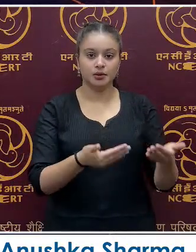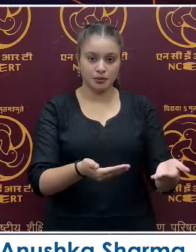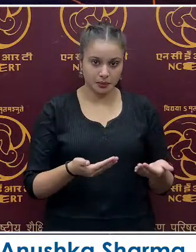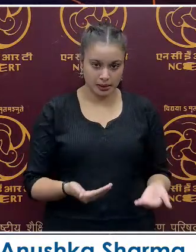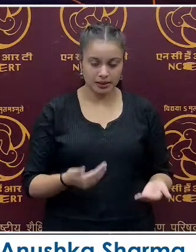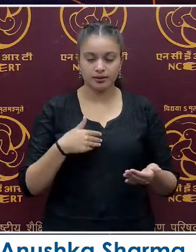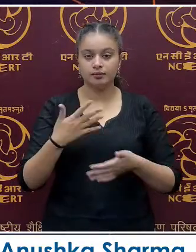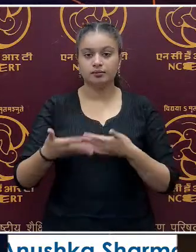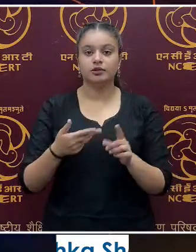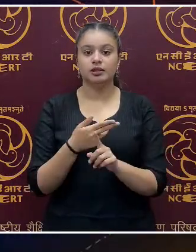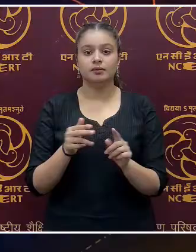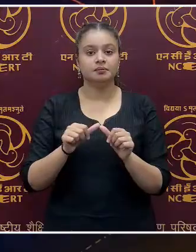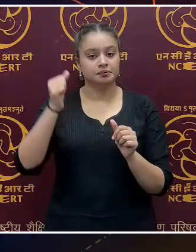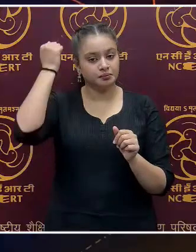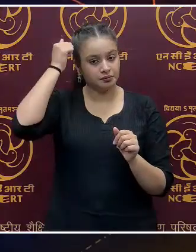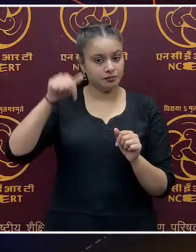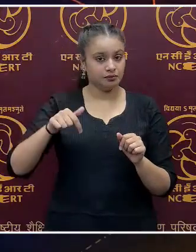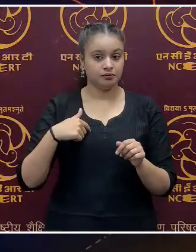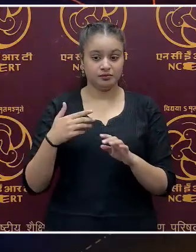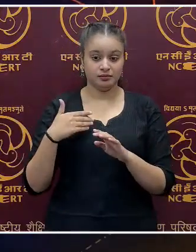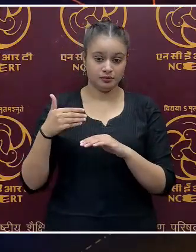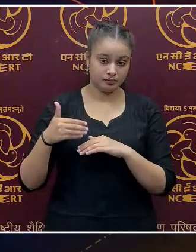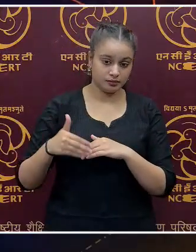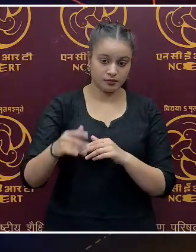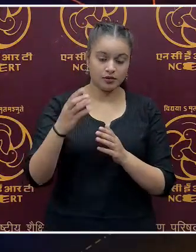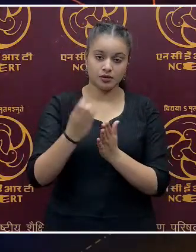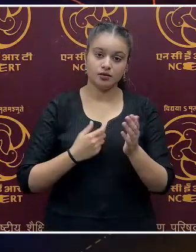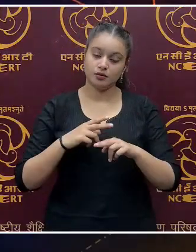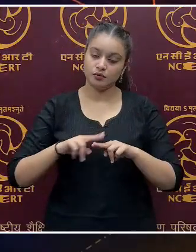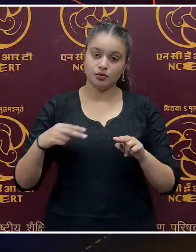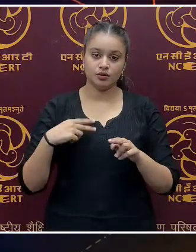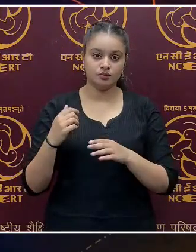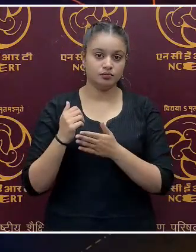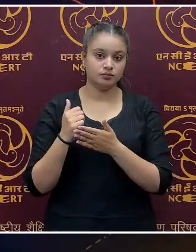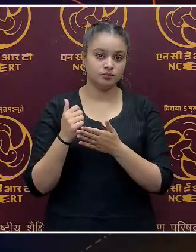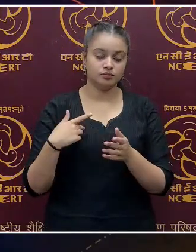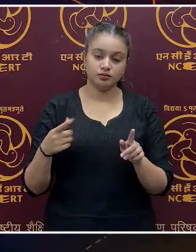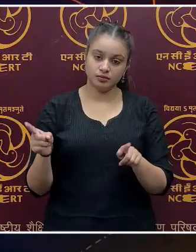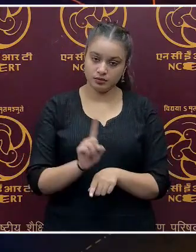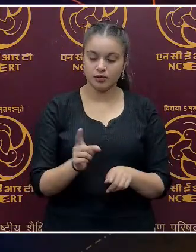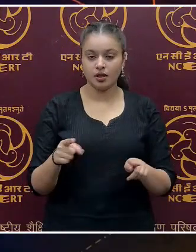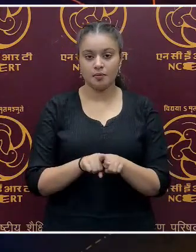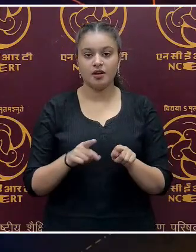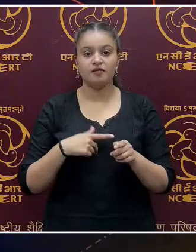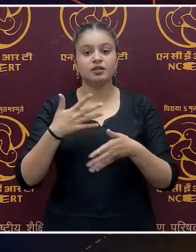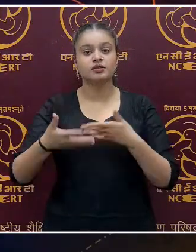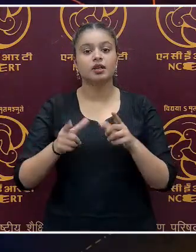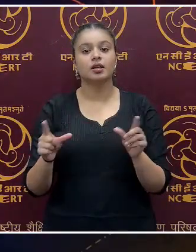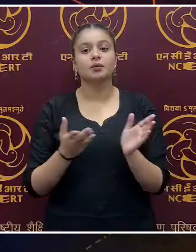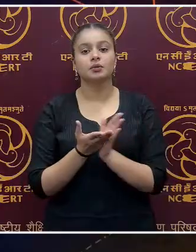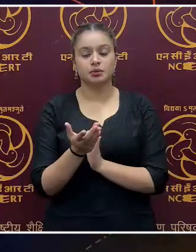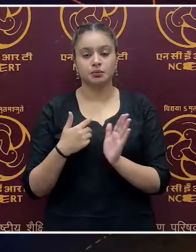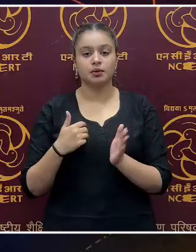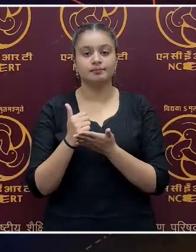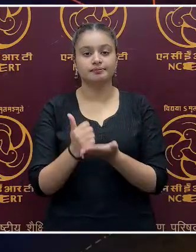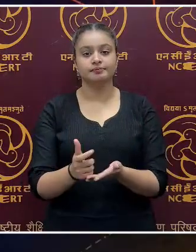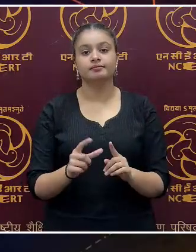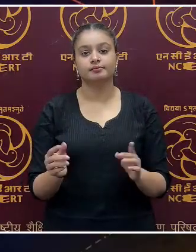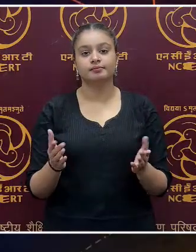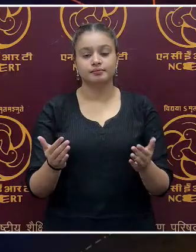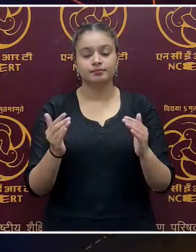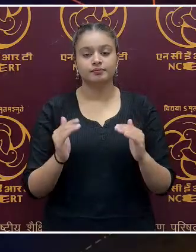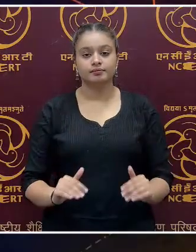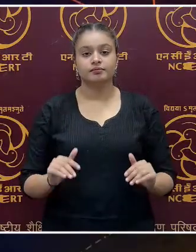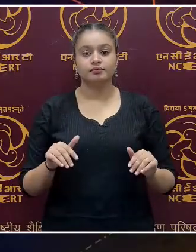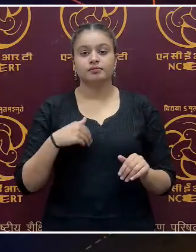you. So she's going to be here throughout the session, and she's going to help you with the sign language interpretation.